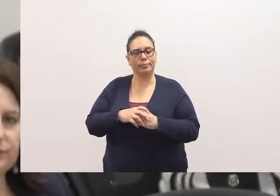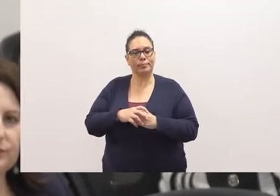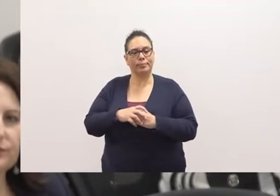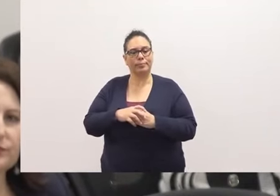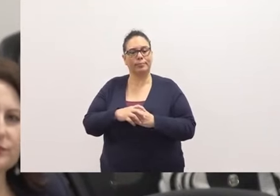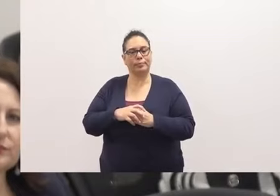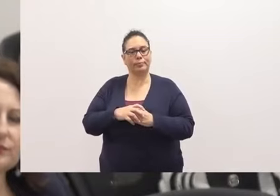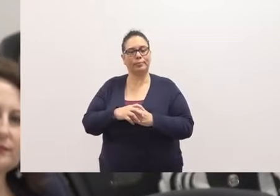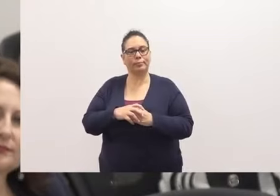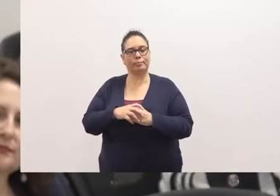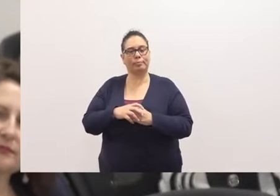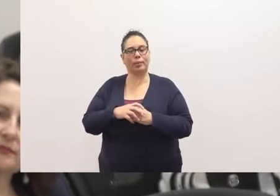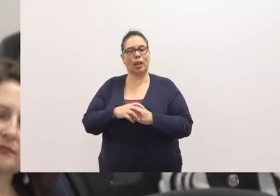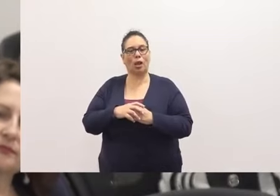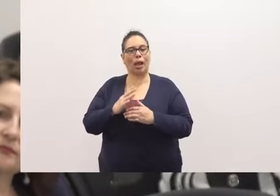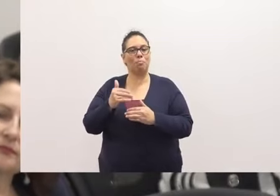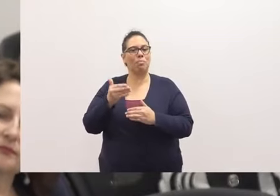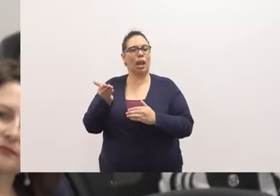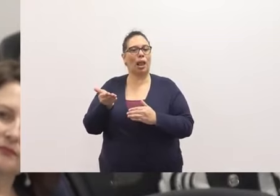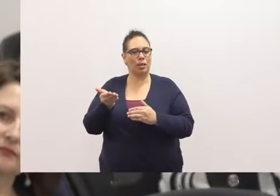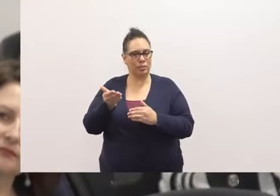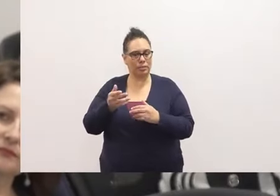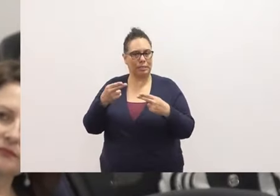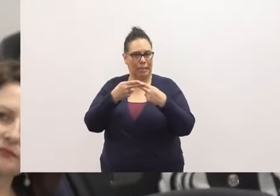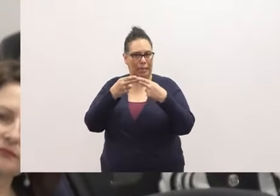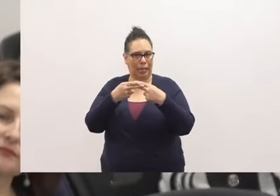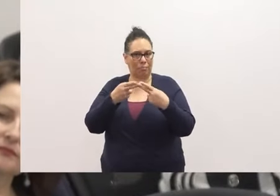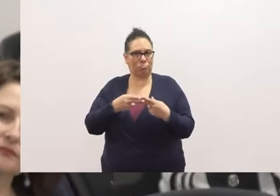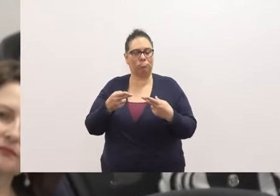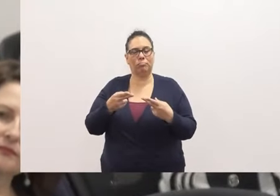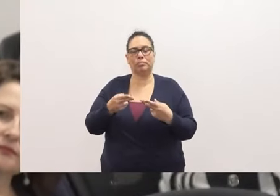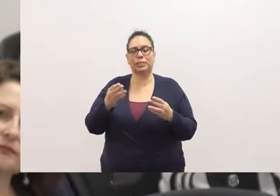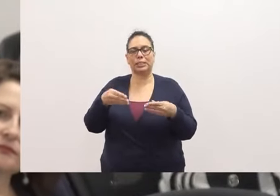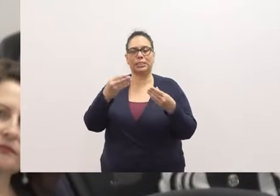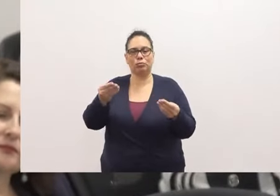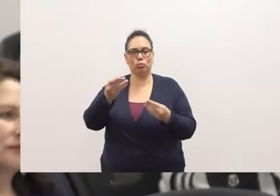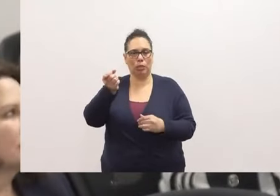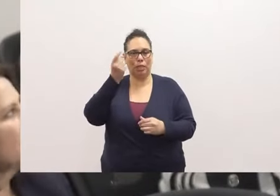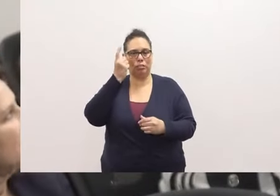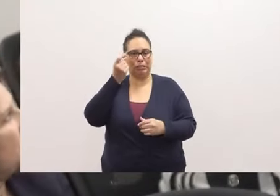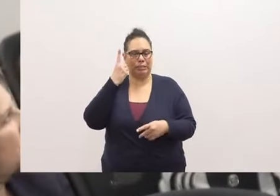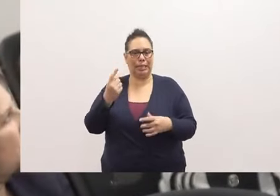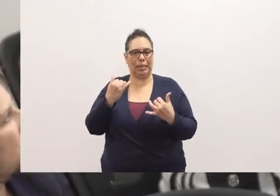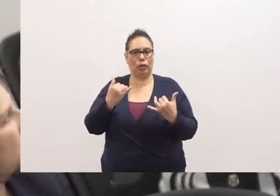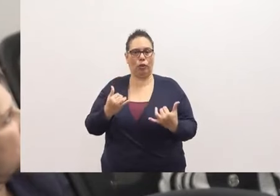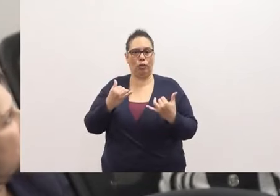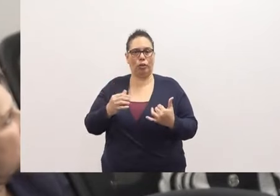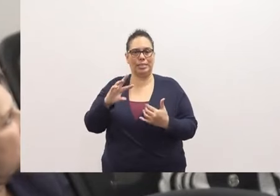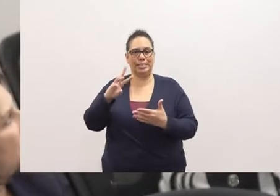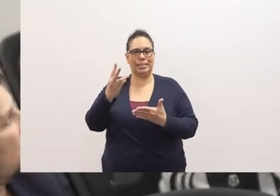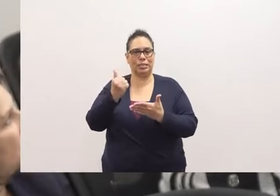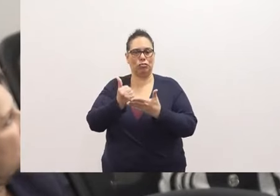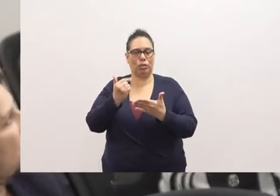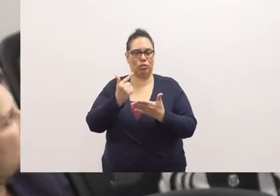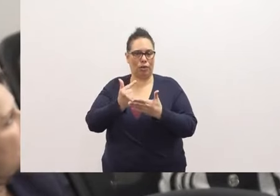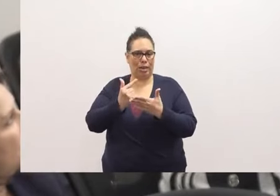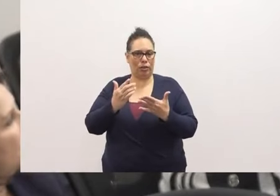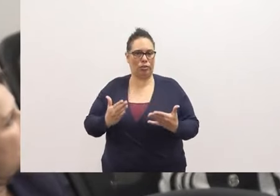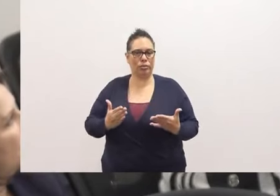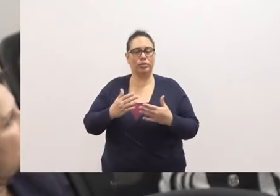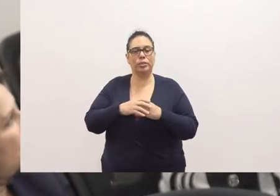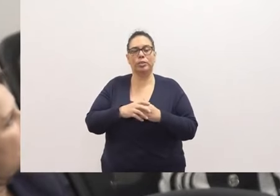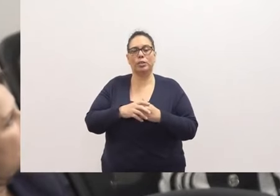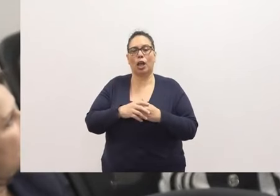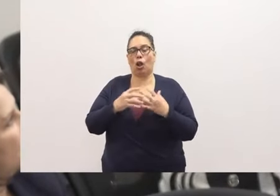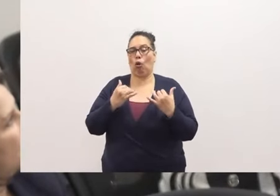Our next visual is intended to give you an understanding of our current sixth graders. So our current